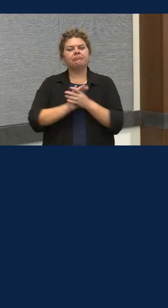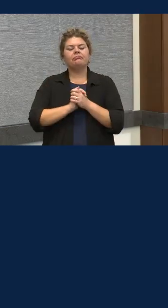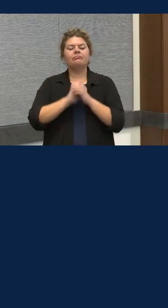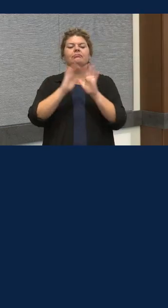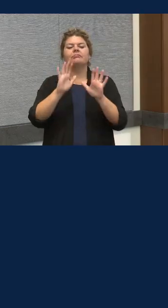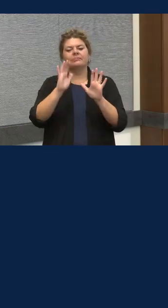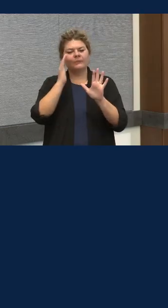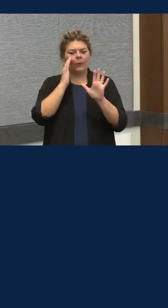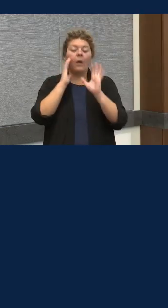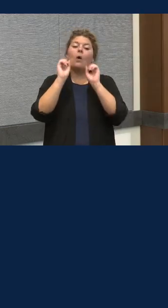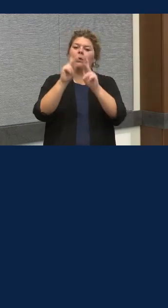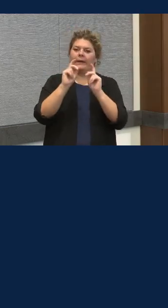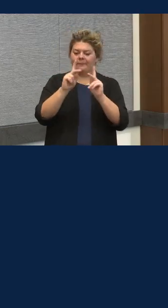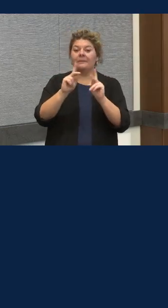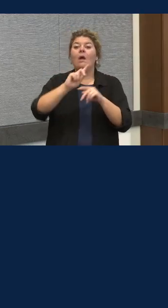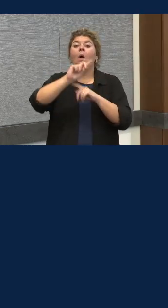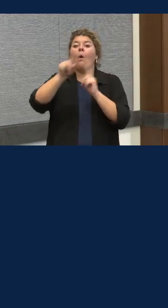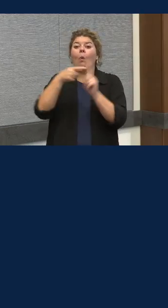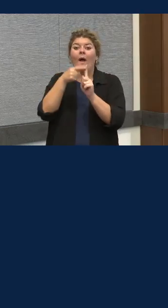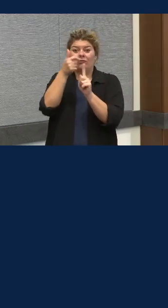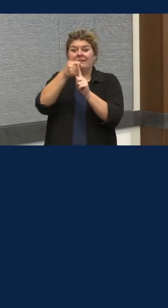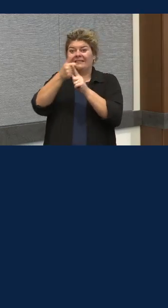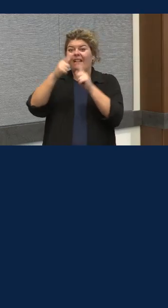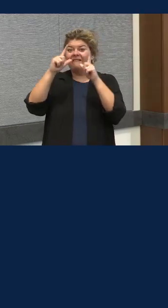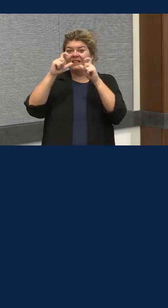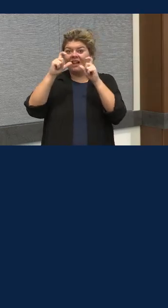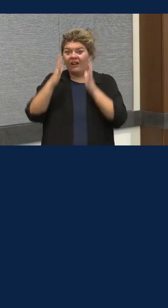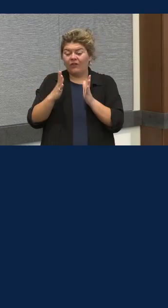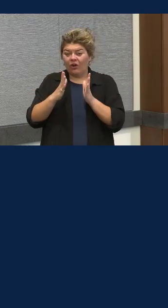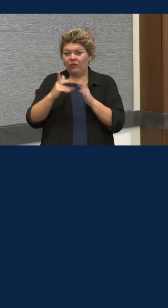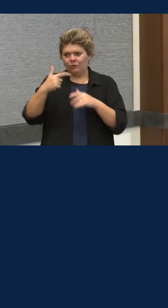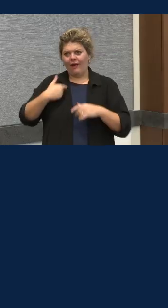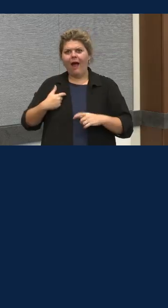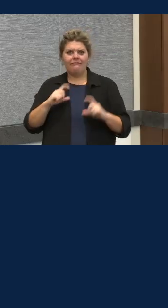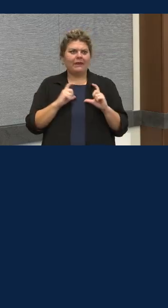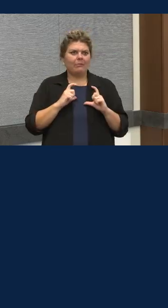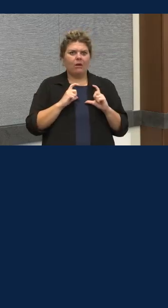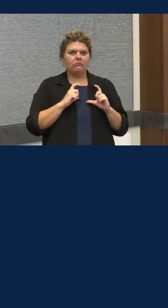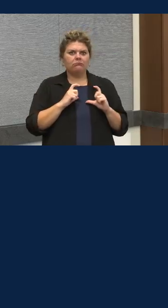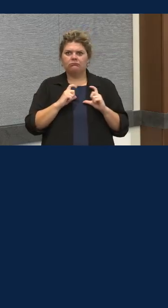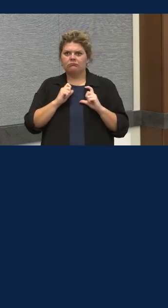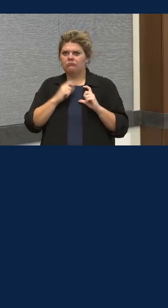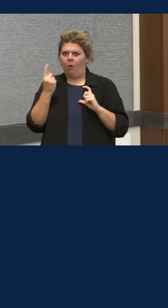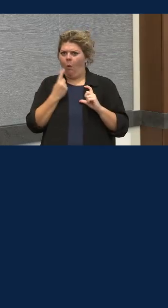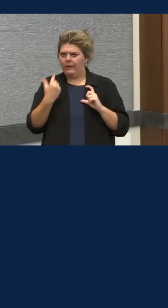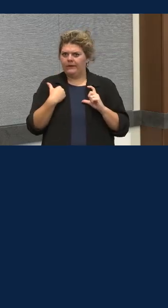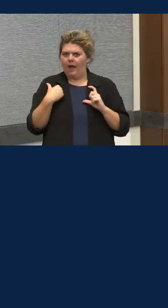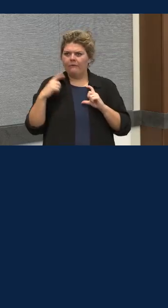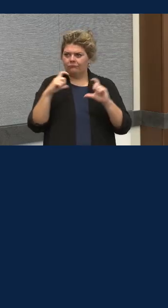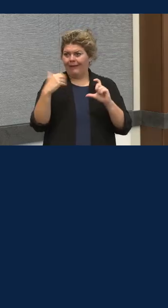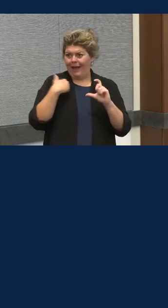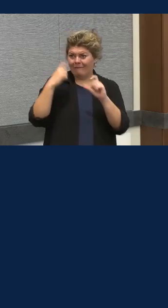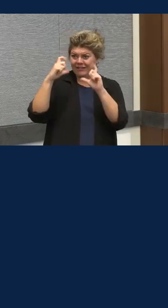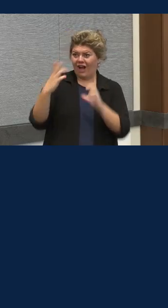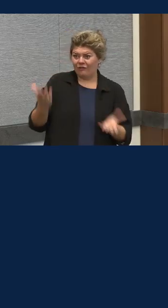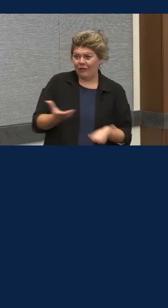Okay, when you're a photographer, right, you carry your camera with you all the time. We have one in the audience